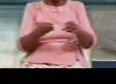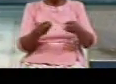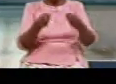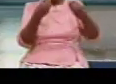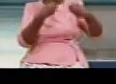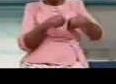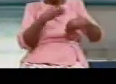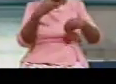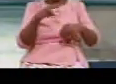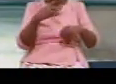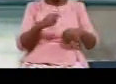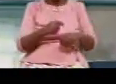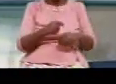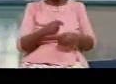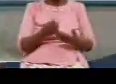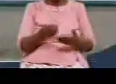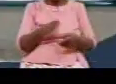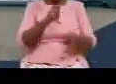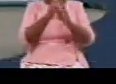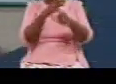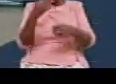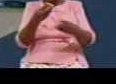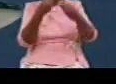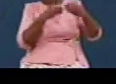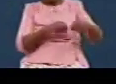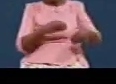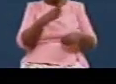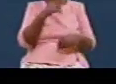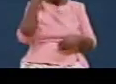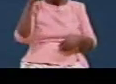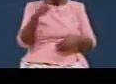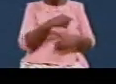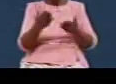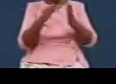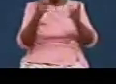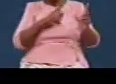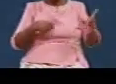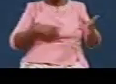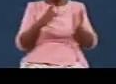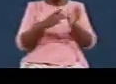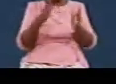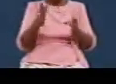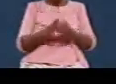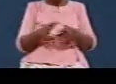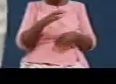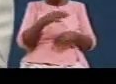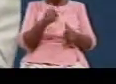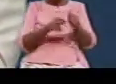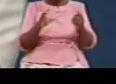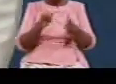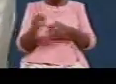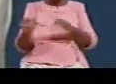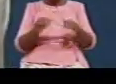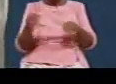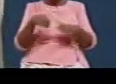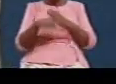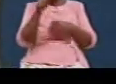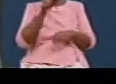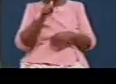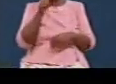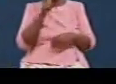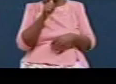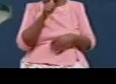for ye serve the Lord Jesus. Everything you are doing in the private, I'm